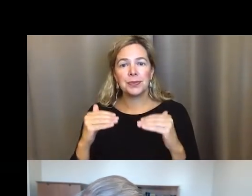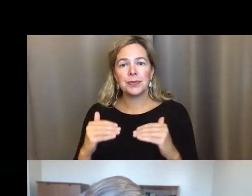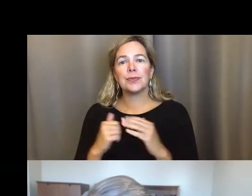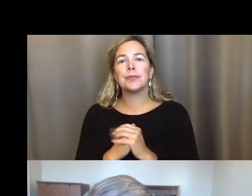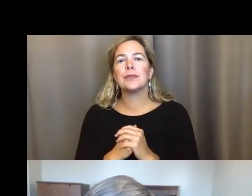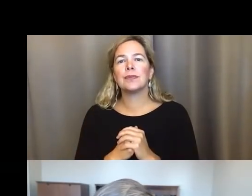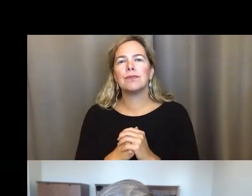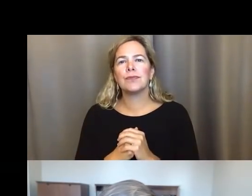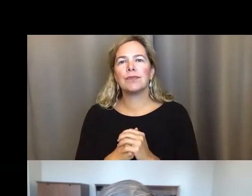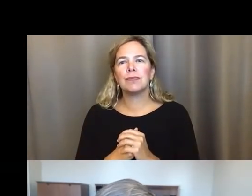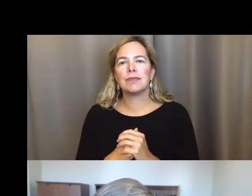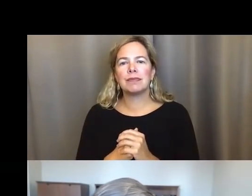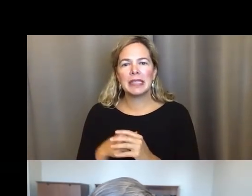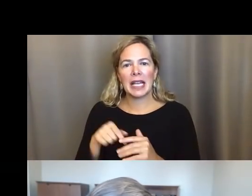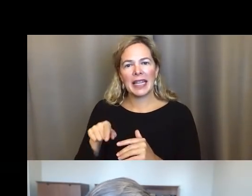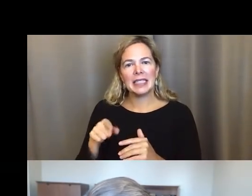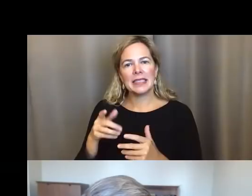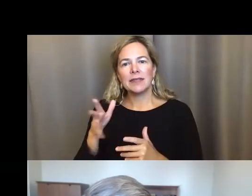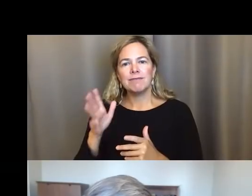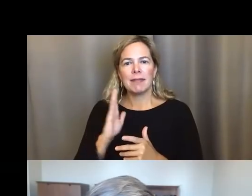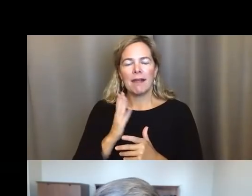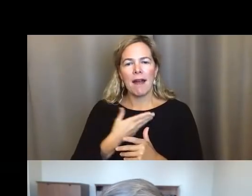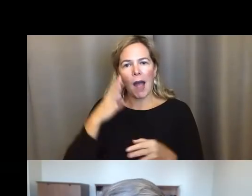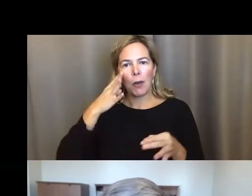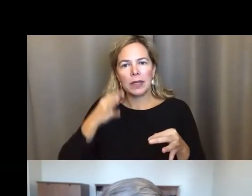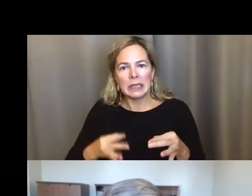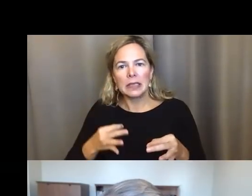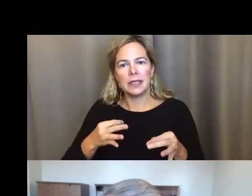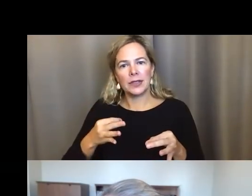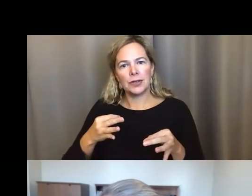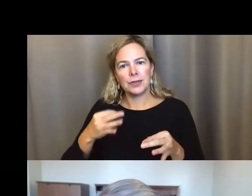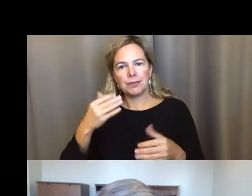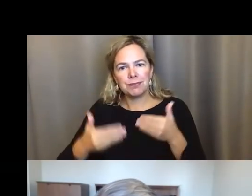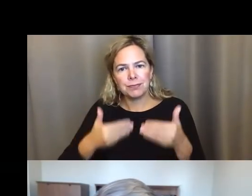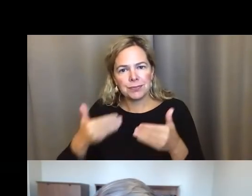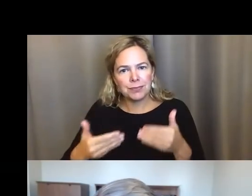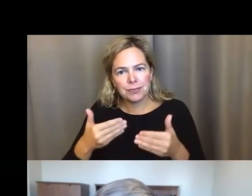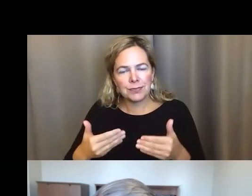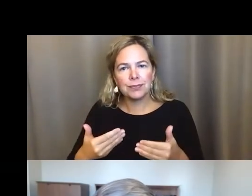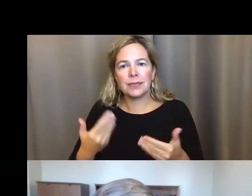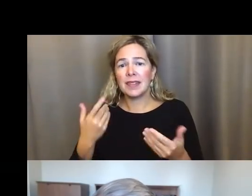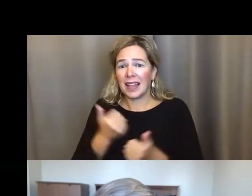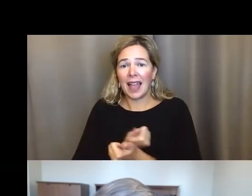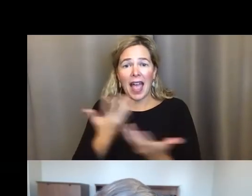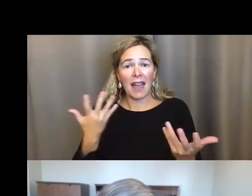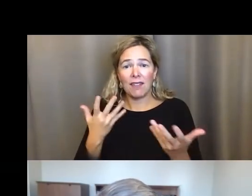This is sort of our decision-making capacity. It's all driven by the ICU